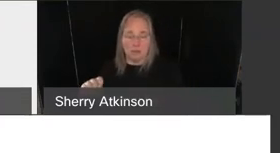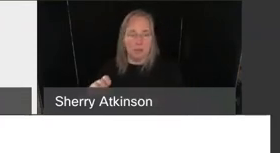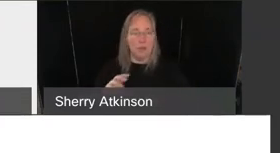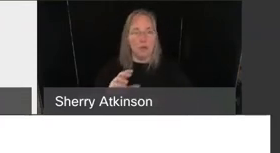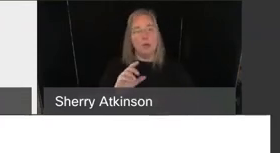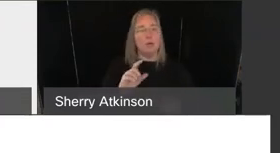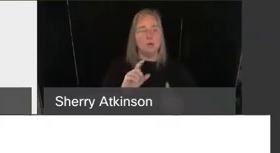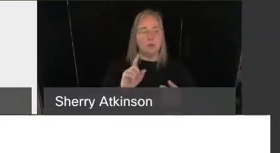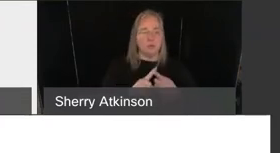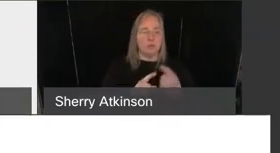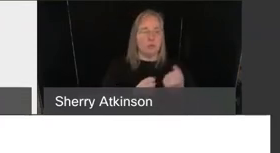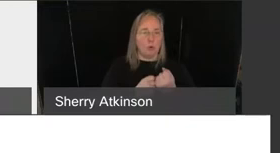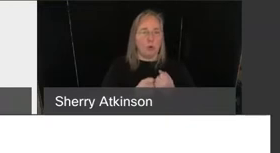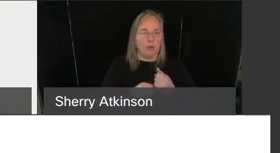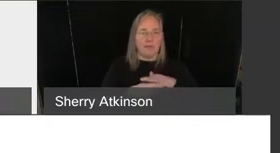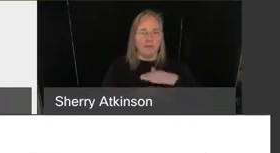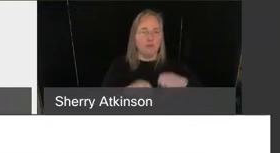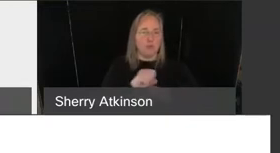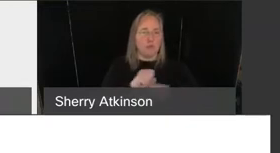in downtown Columbia.